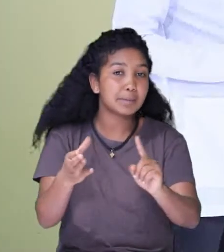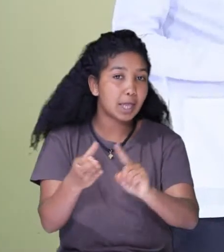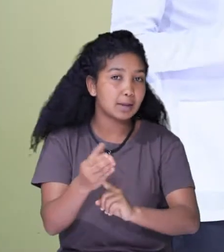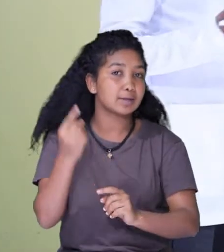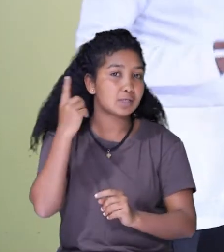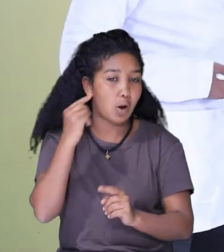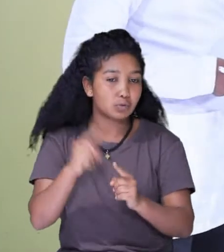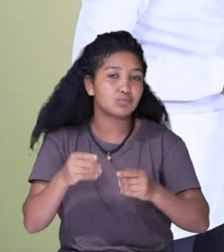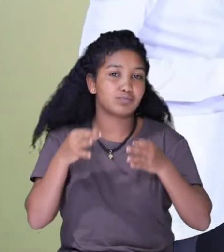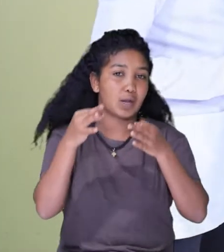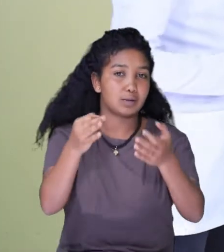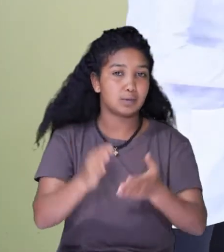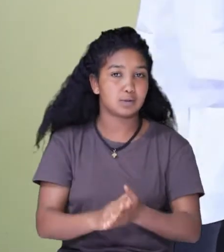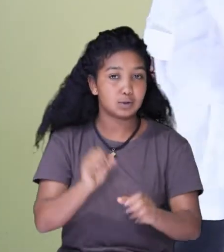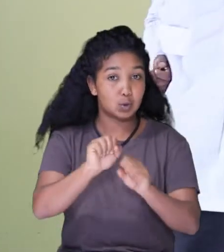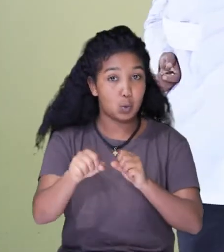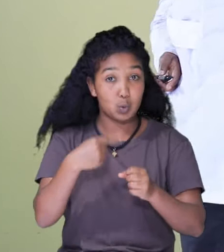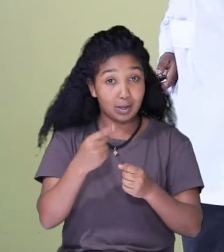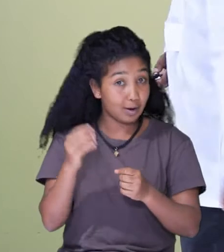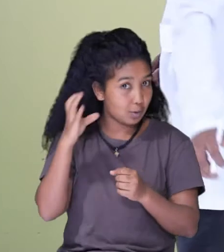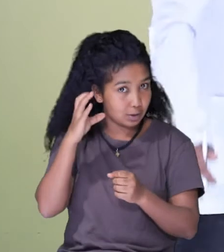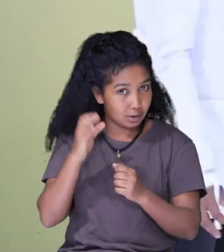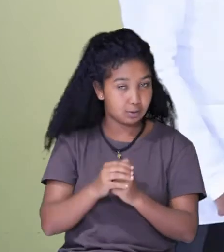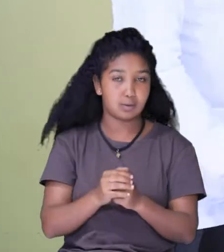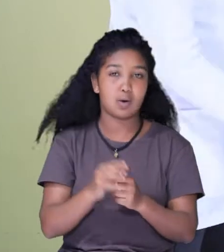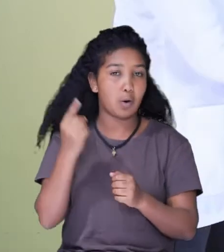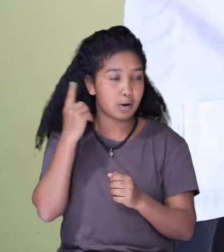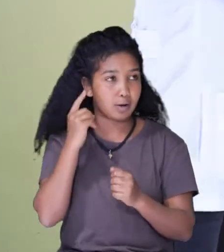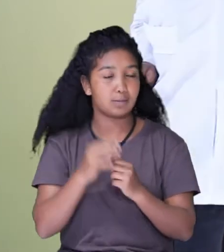sounds. So we cannot hear